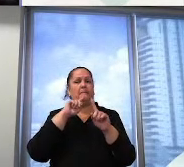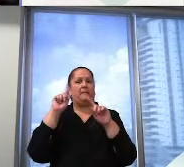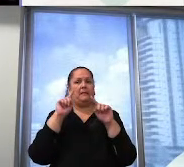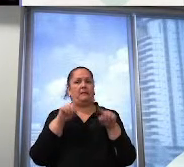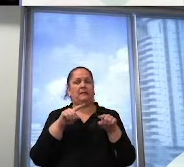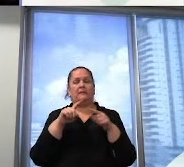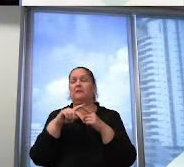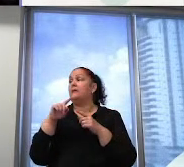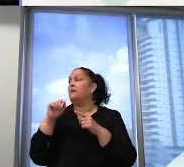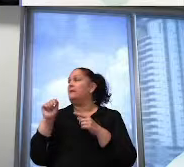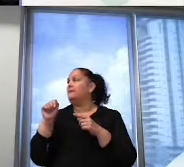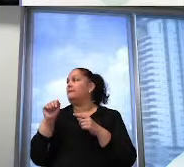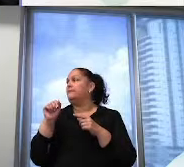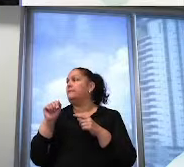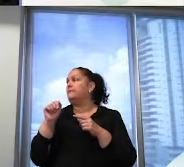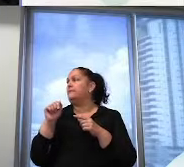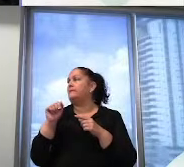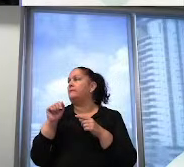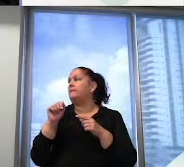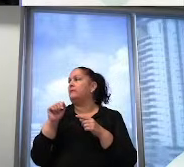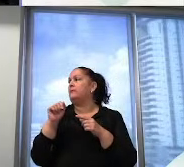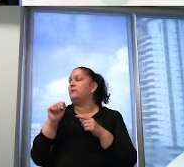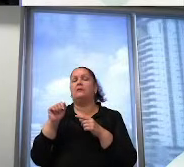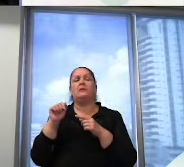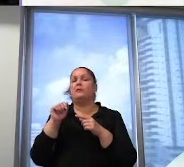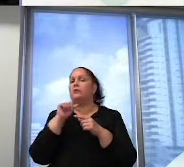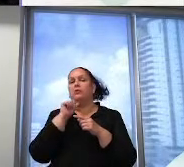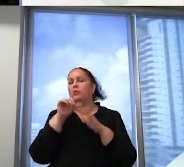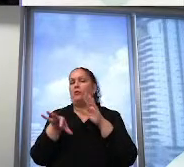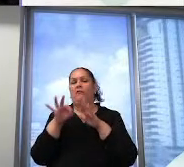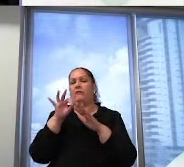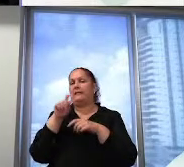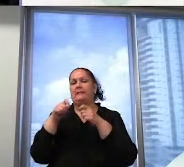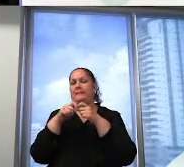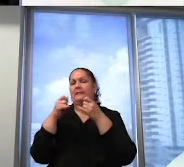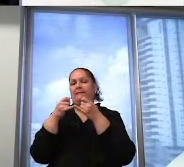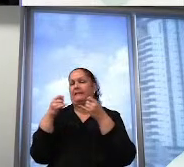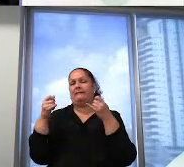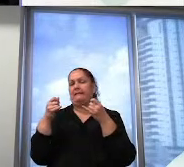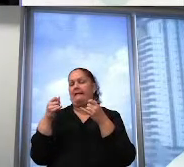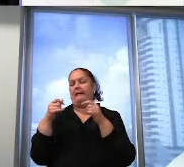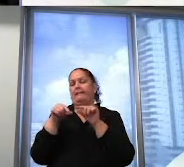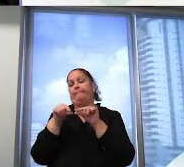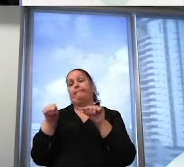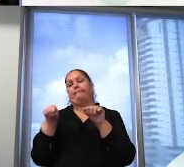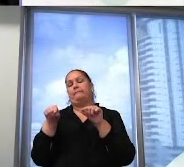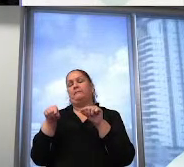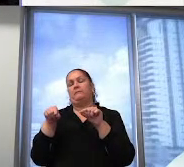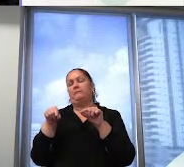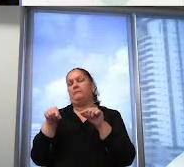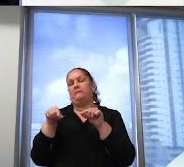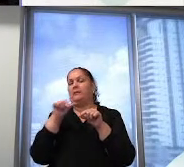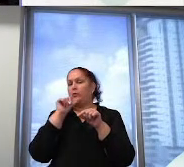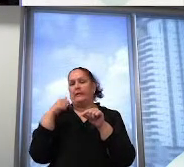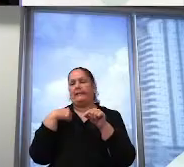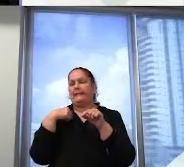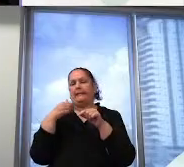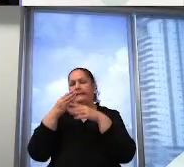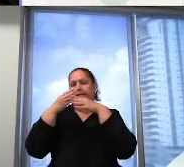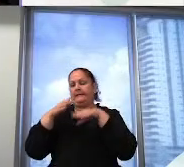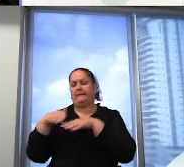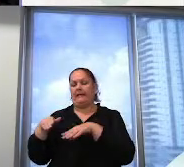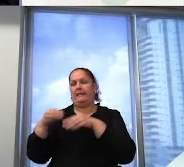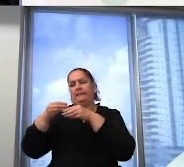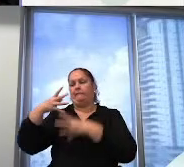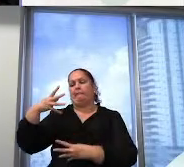mandate? It's not there. You won't find a specific line item within the rate case. We didn't